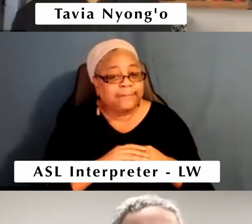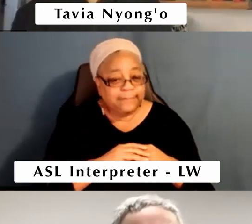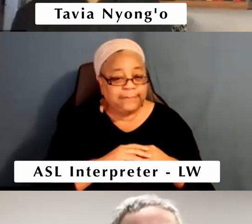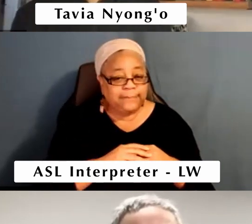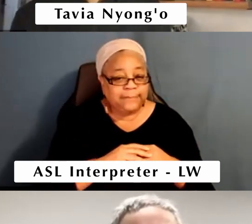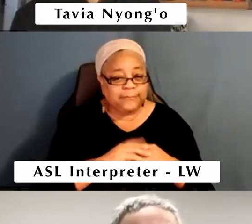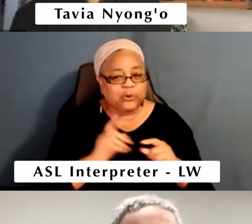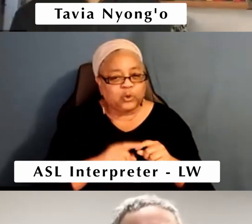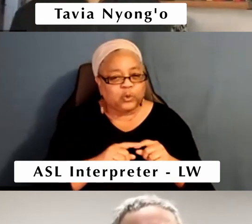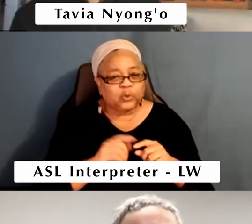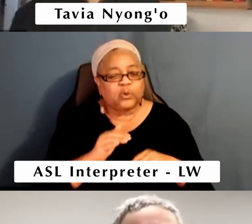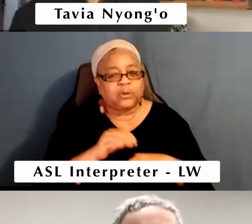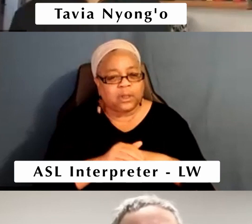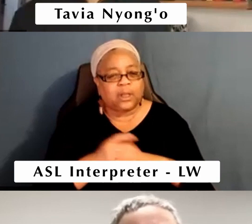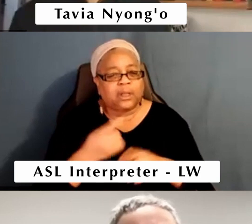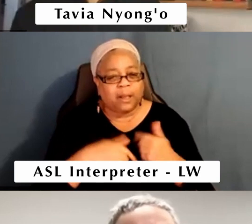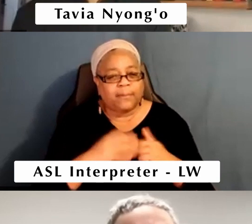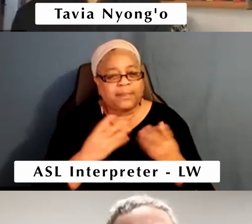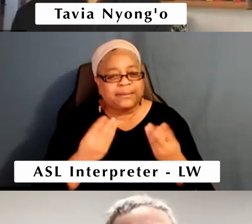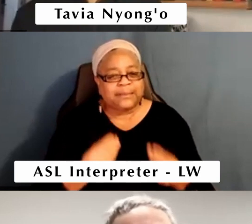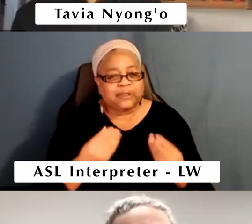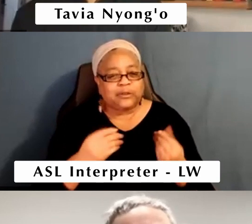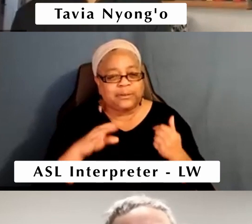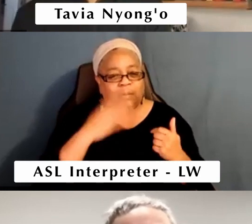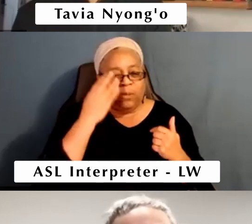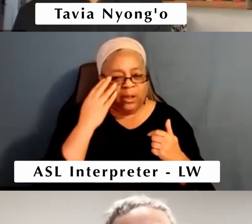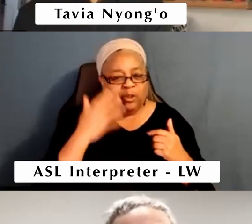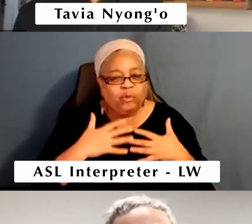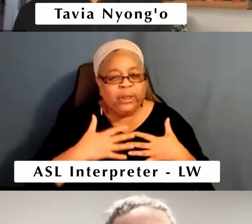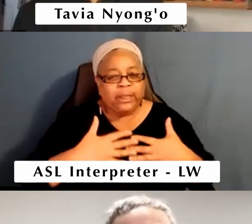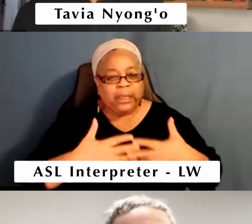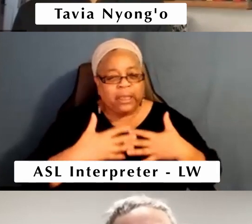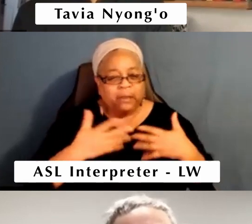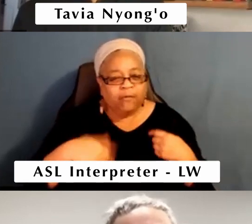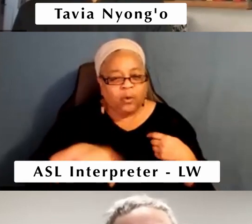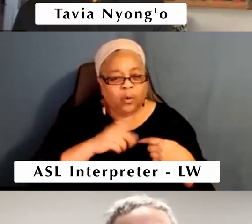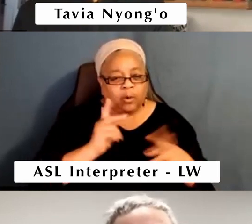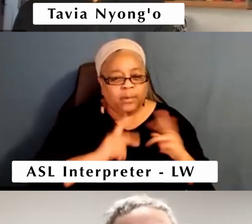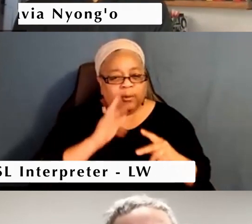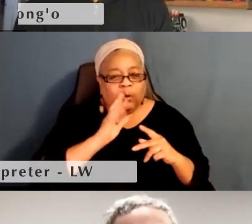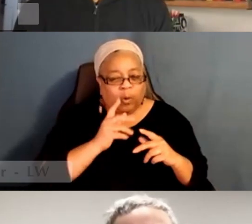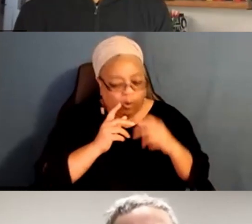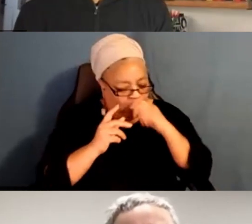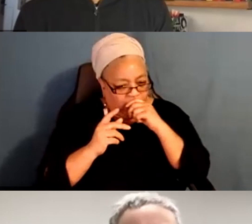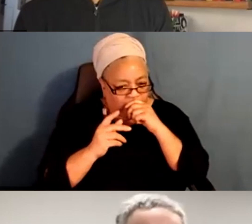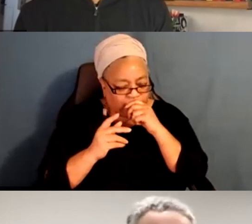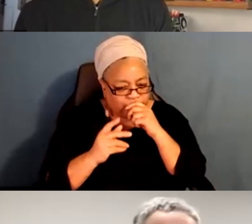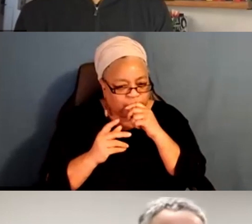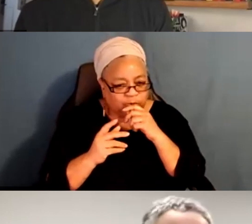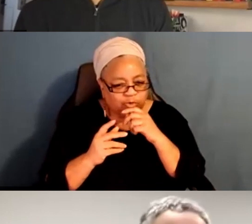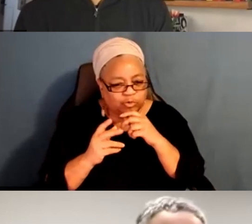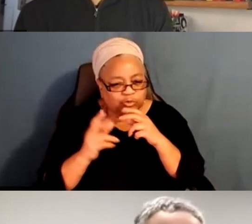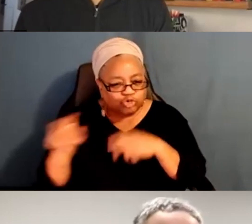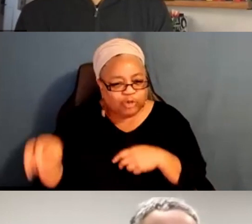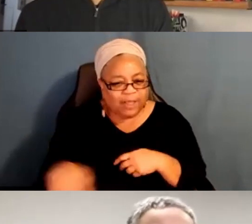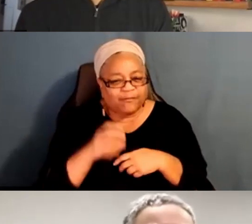Night Coming Tenderly Black, is the breathing of those people who made their way across that water, through those woods,